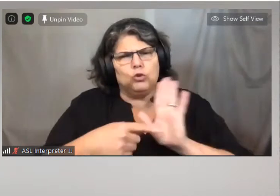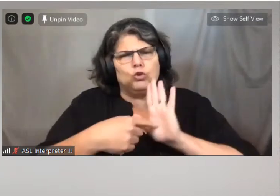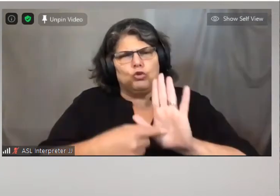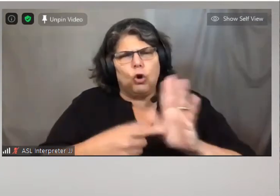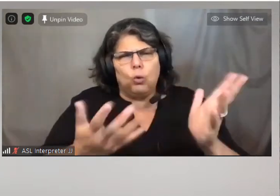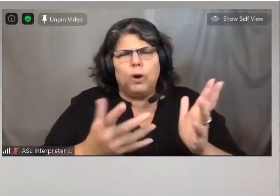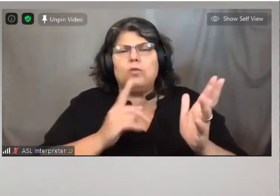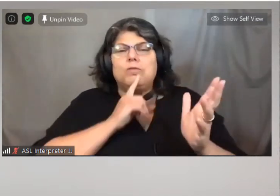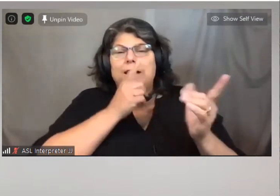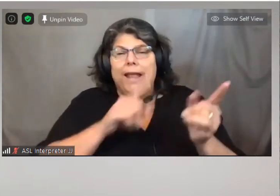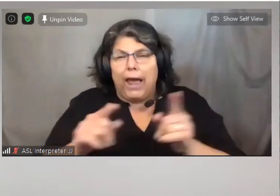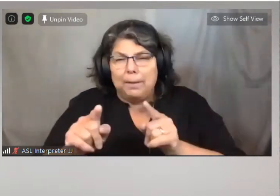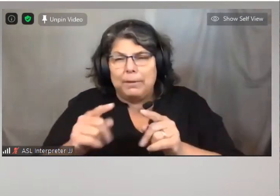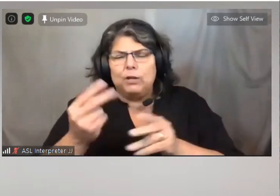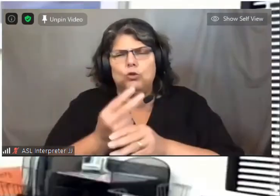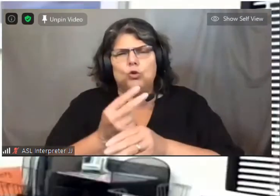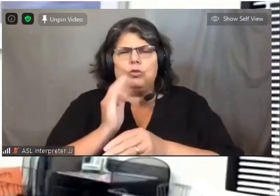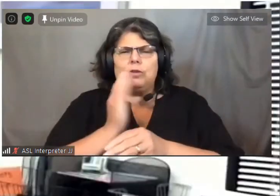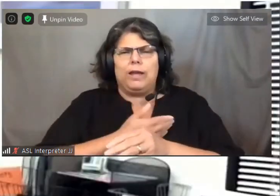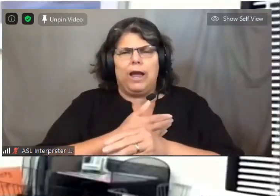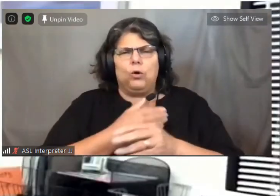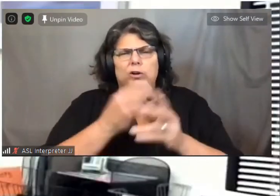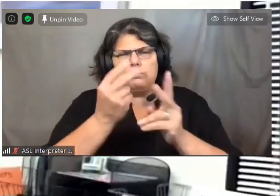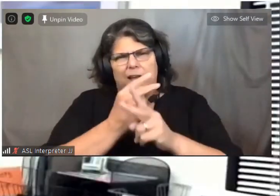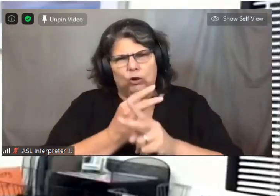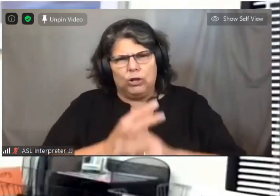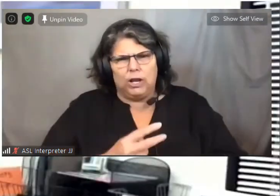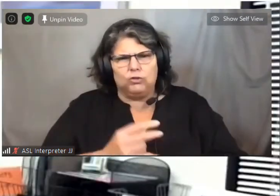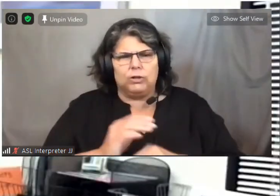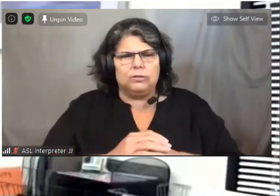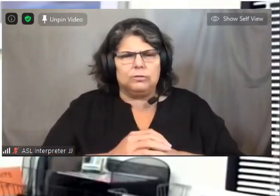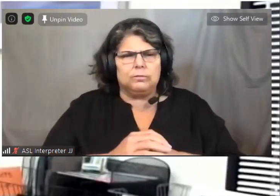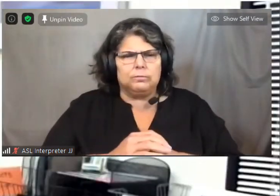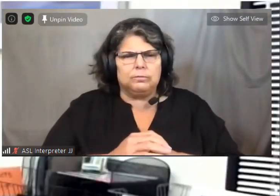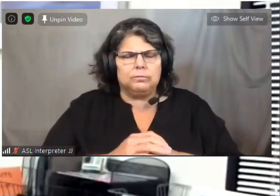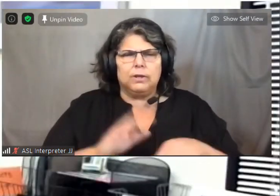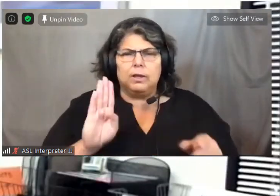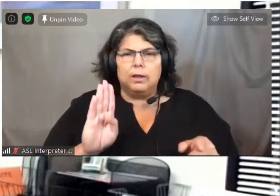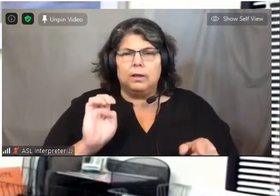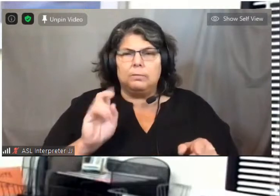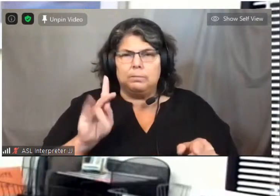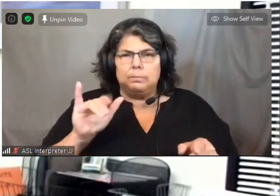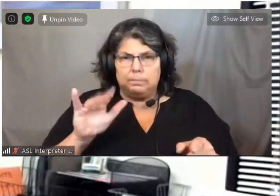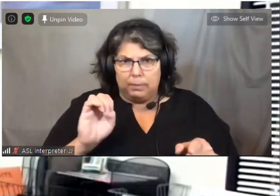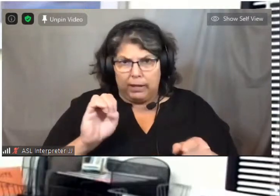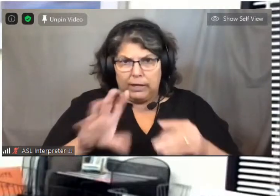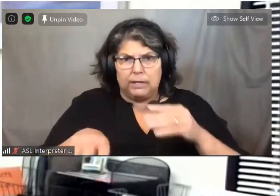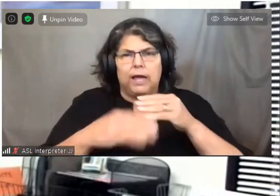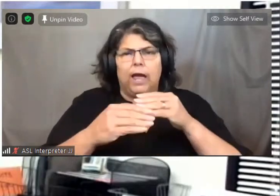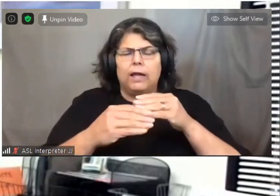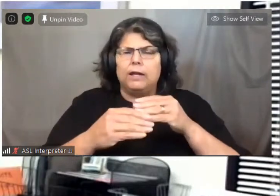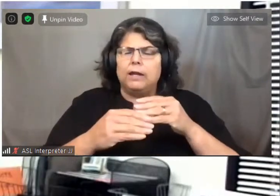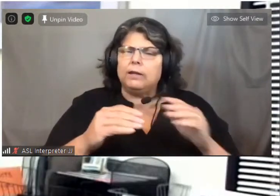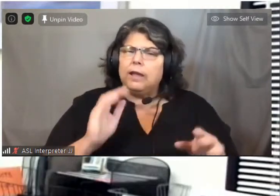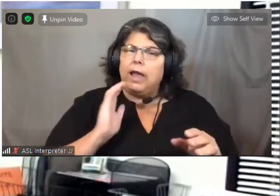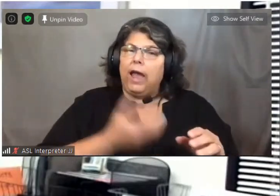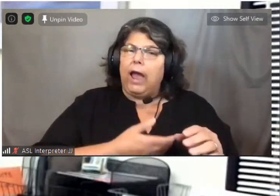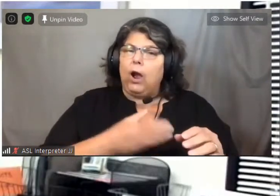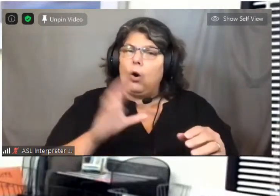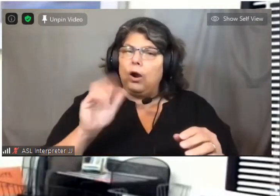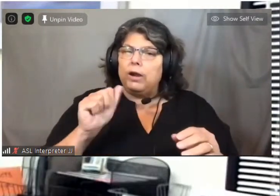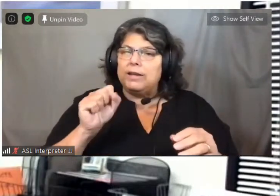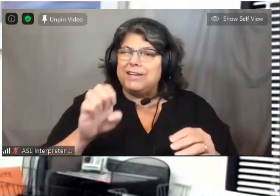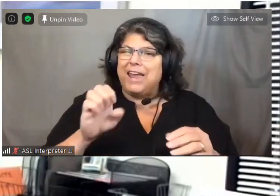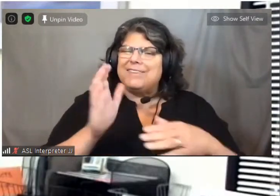calculations. And Dr. Coren, if I may add, because I know that my statement was that our case averages are